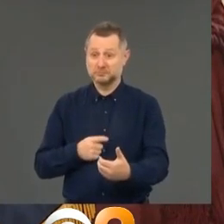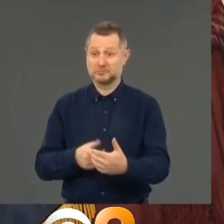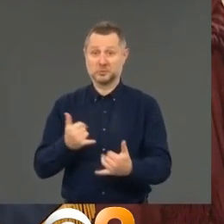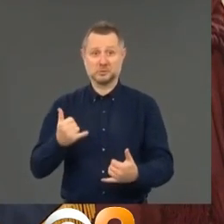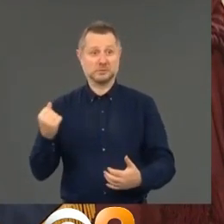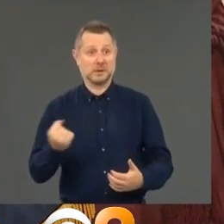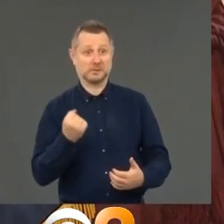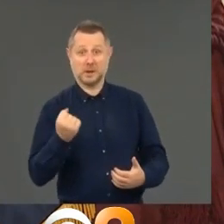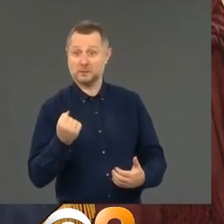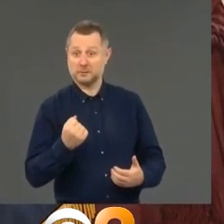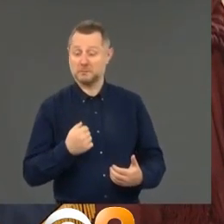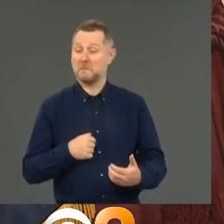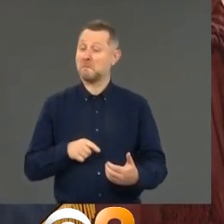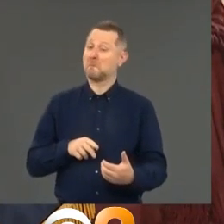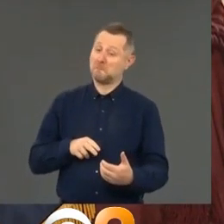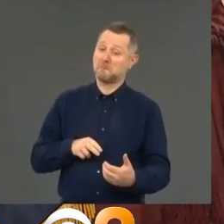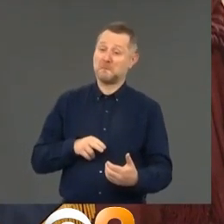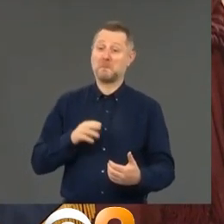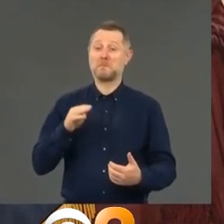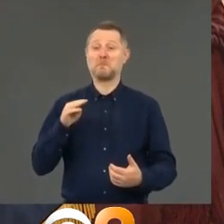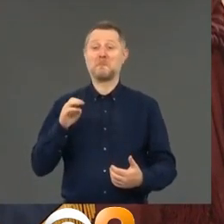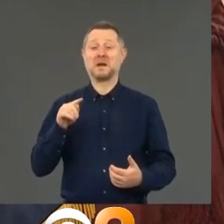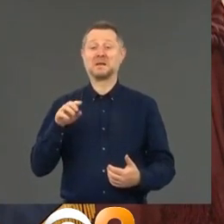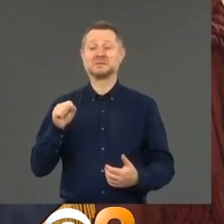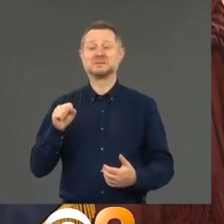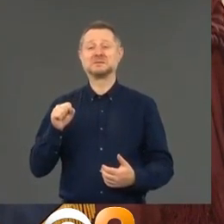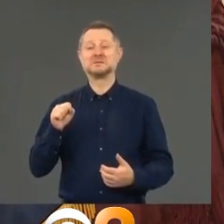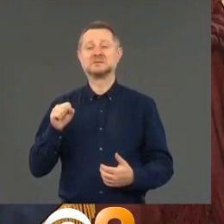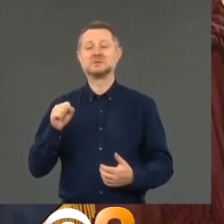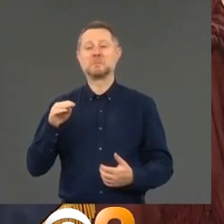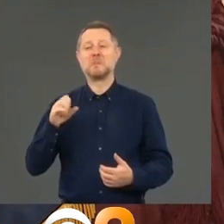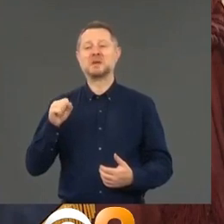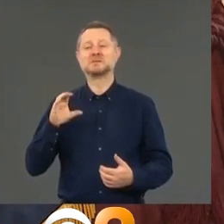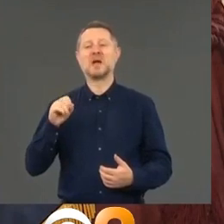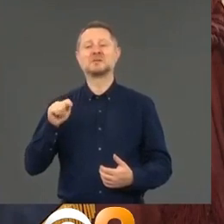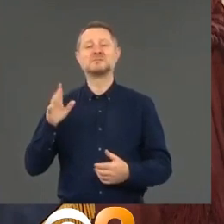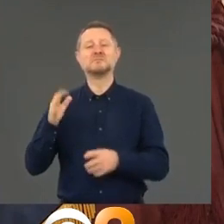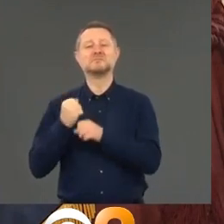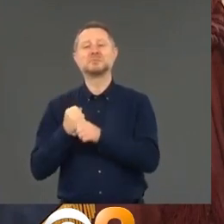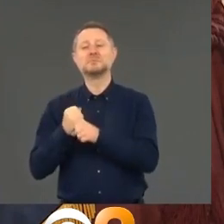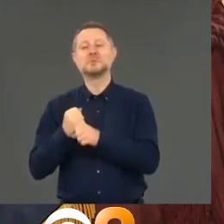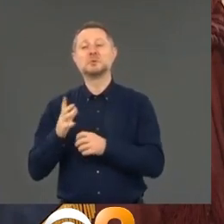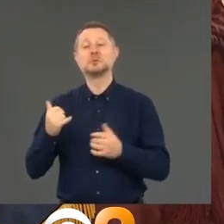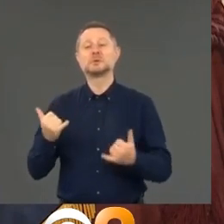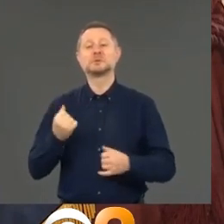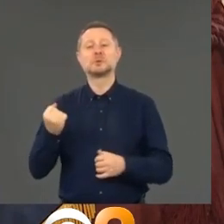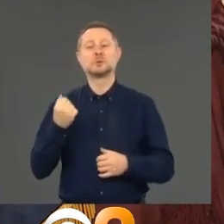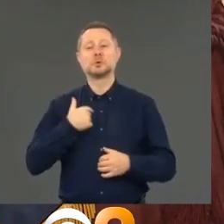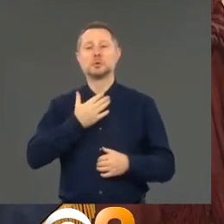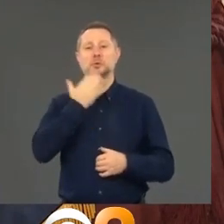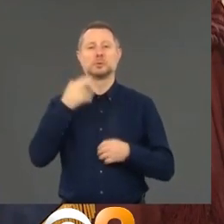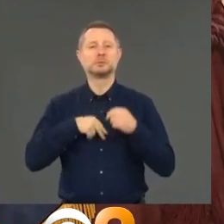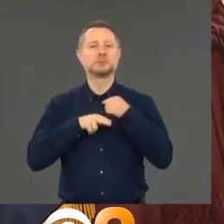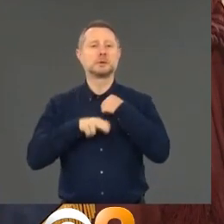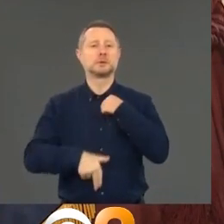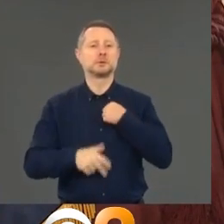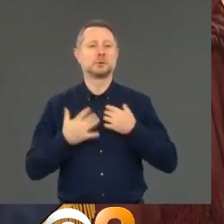the mascot, so it must be Saturday. I also know today is Saturday because I'm not wearing a tie. That